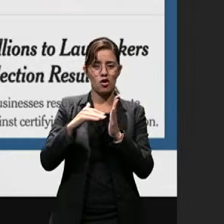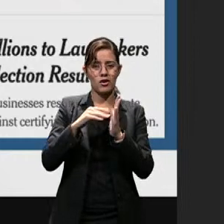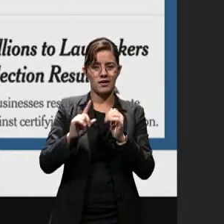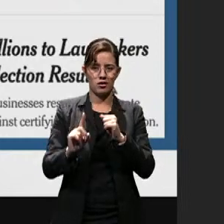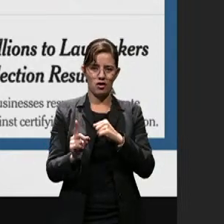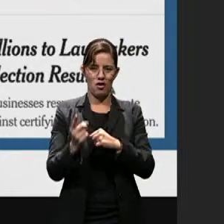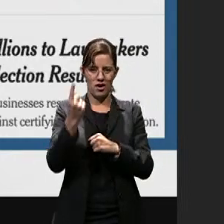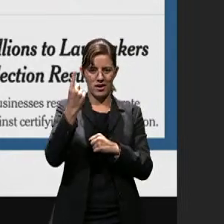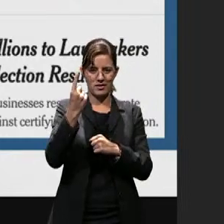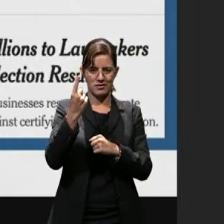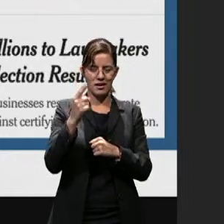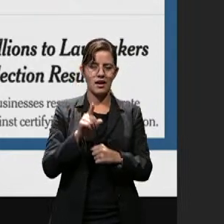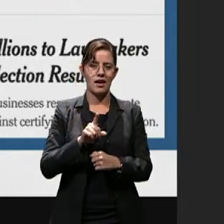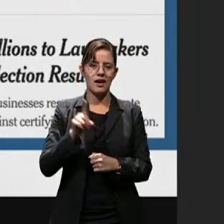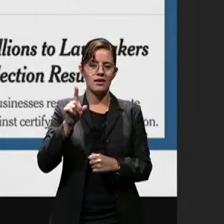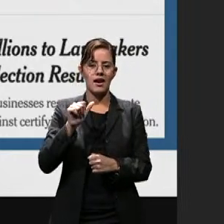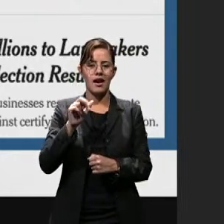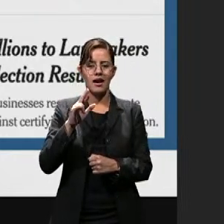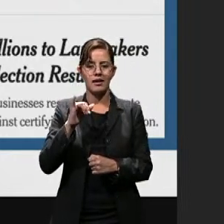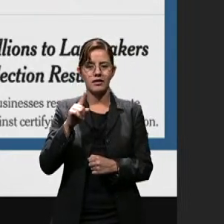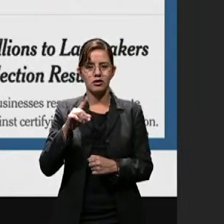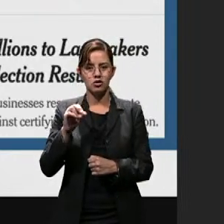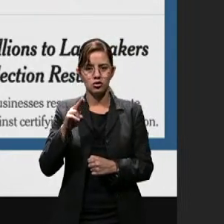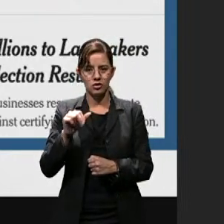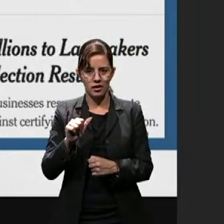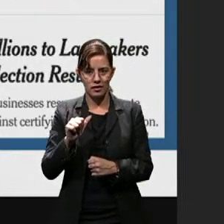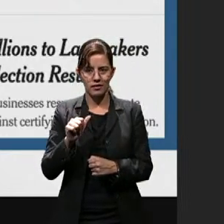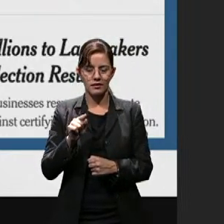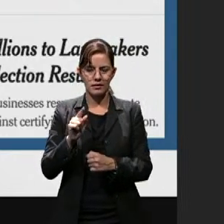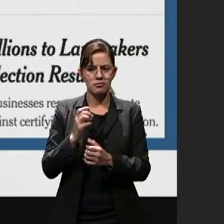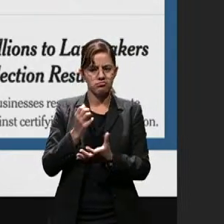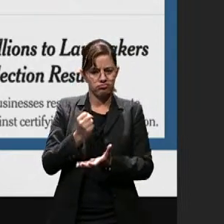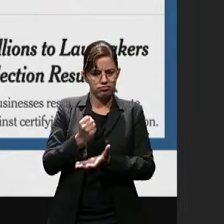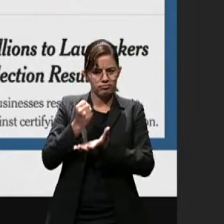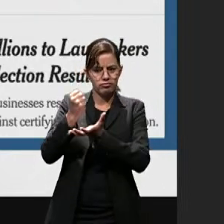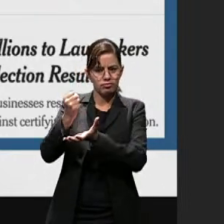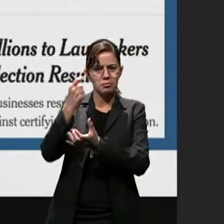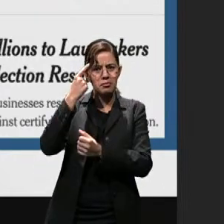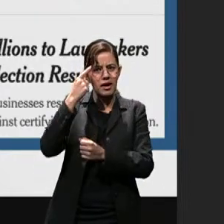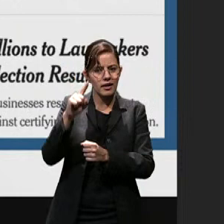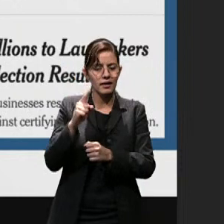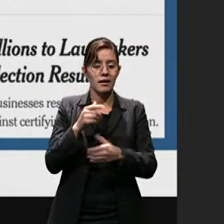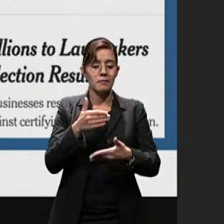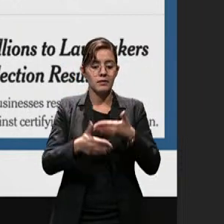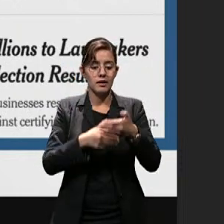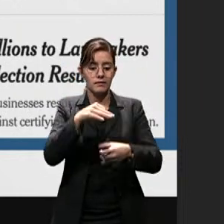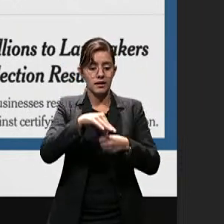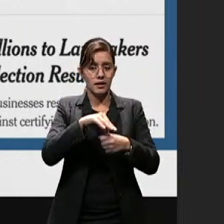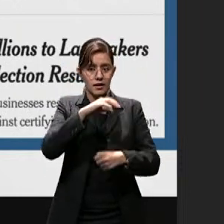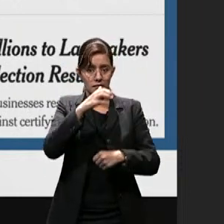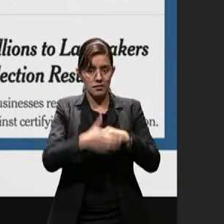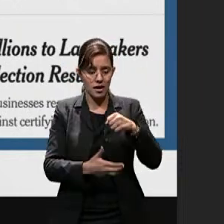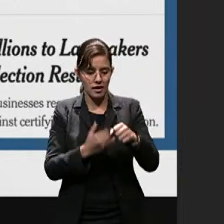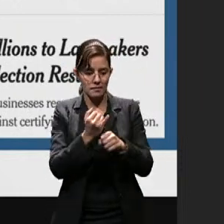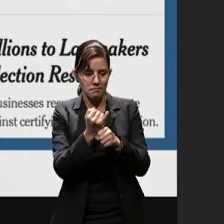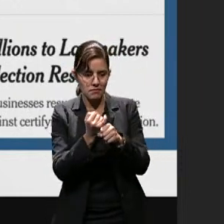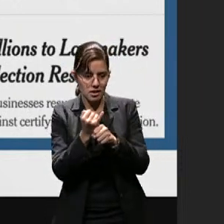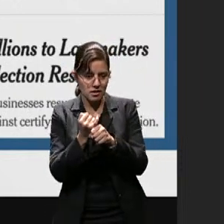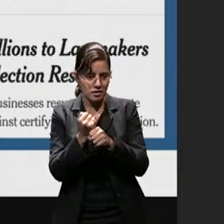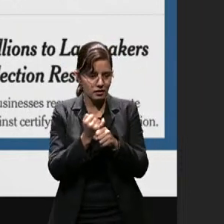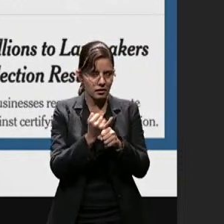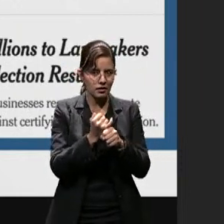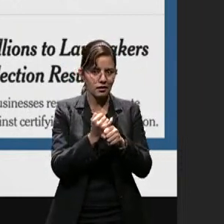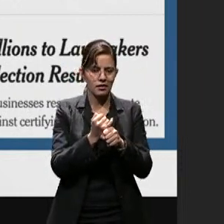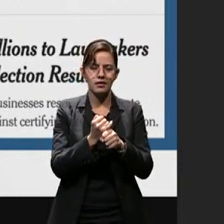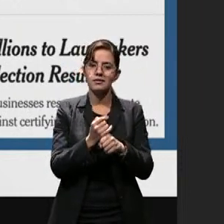review. And I should be very clear, elections in Arizona have hand count audits. I used to run them. They